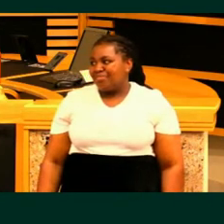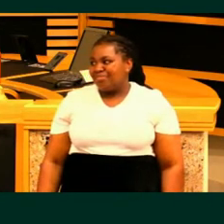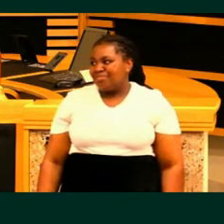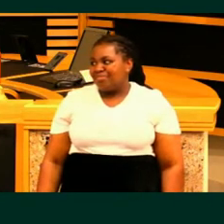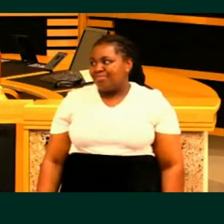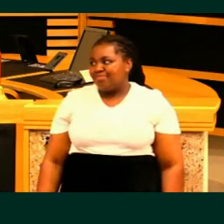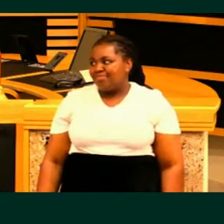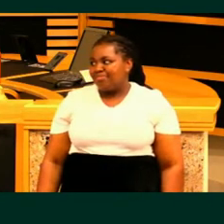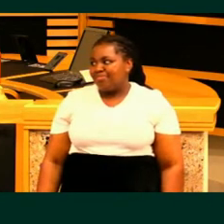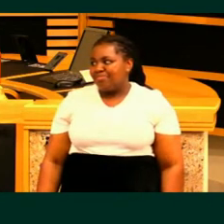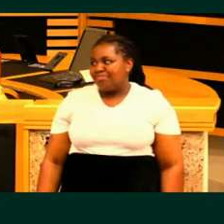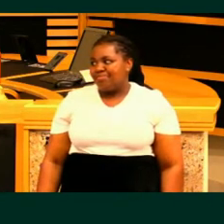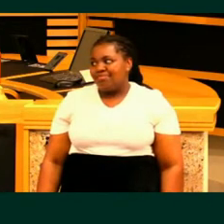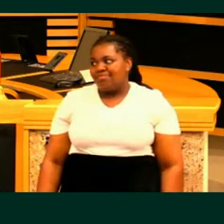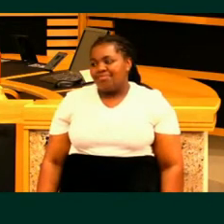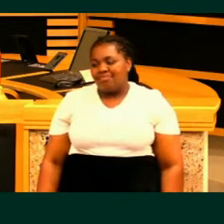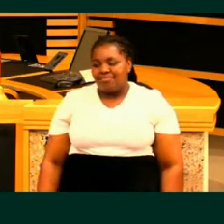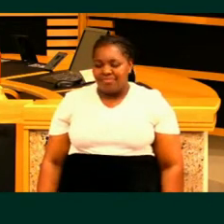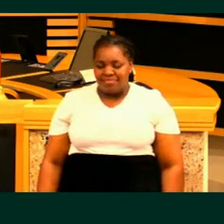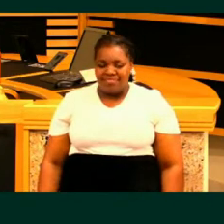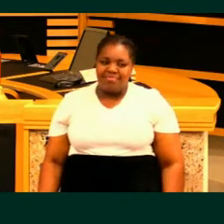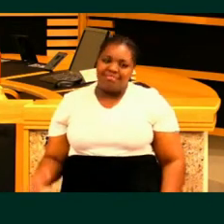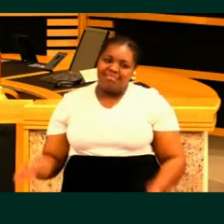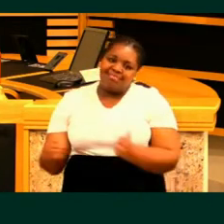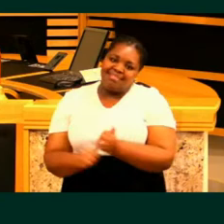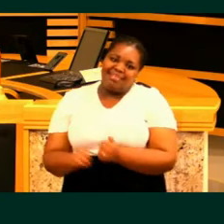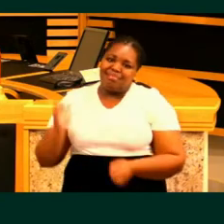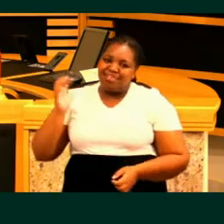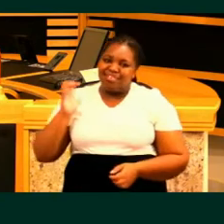minutes Deputy